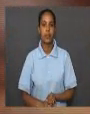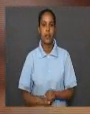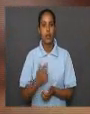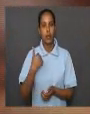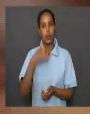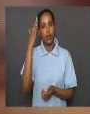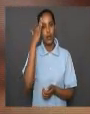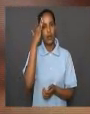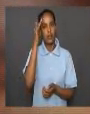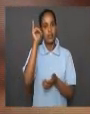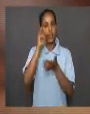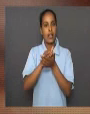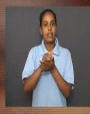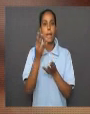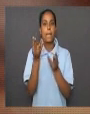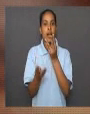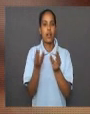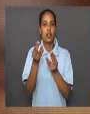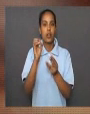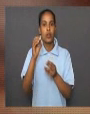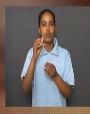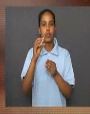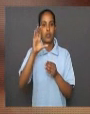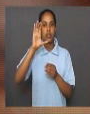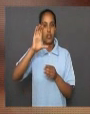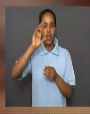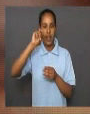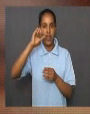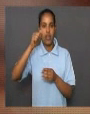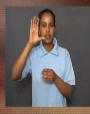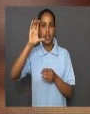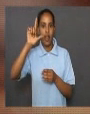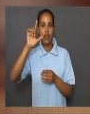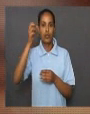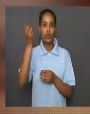We know that the mass of the sodium chloride is